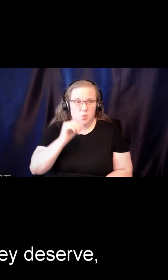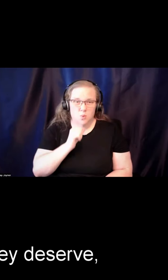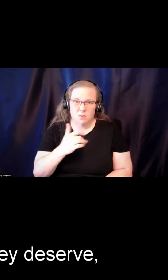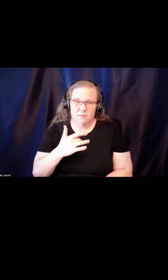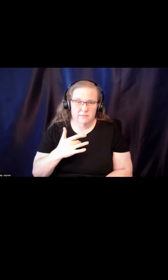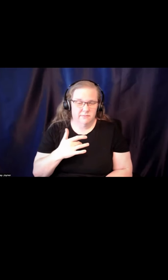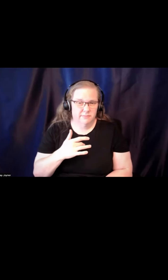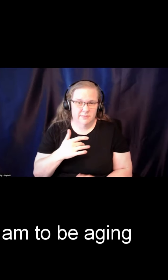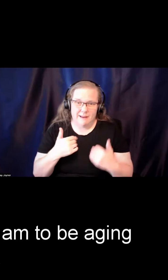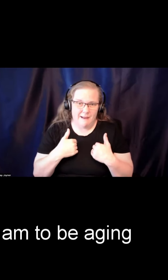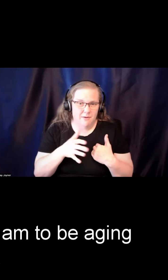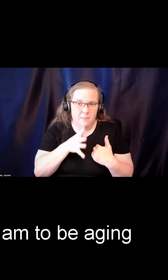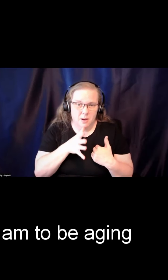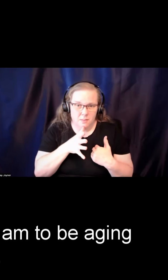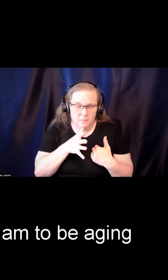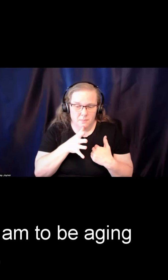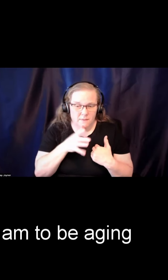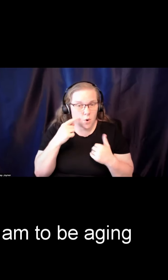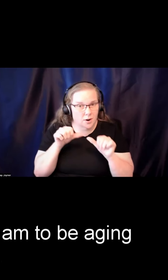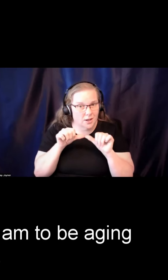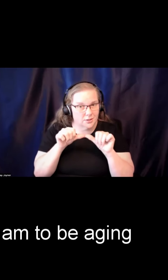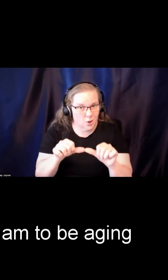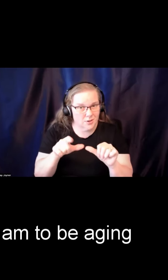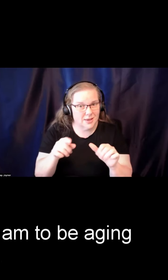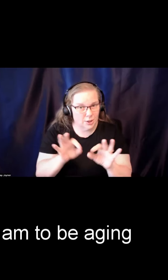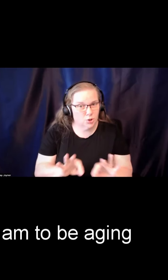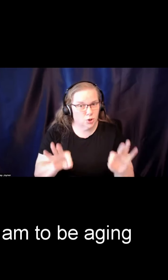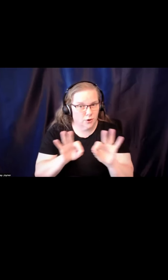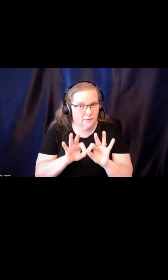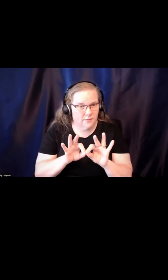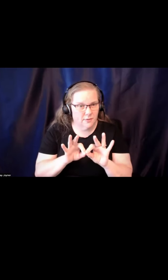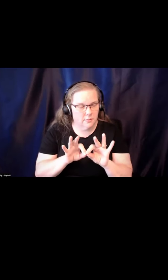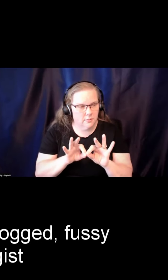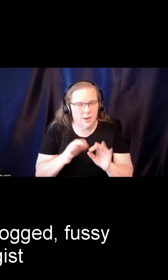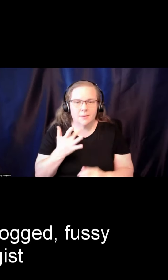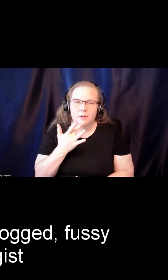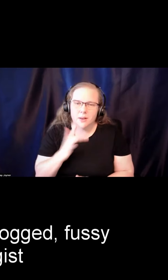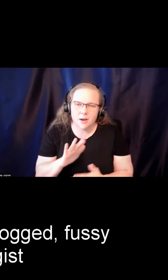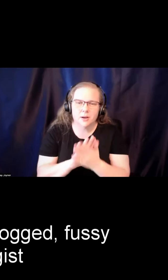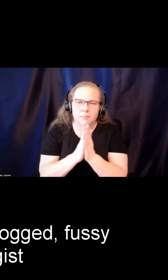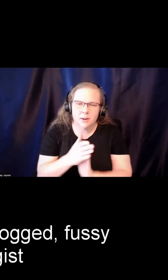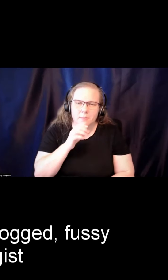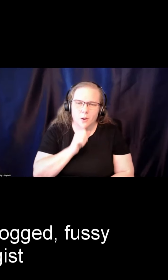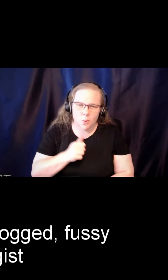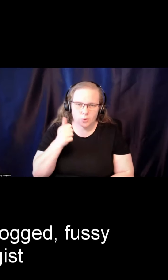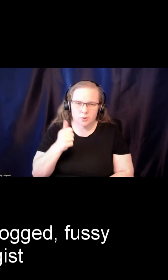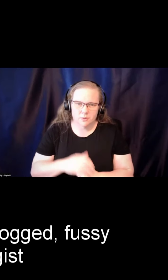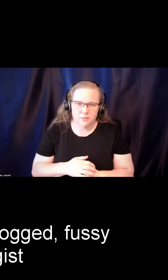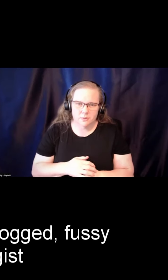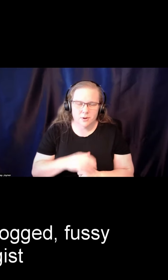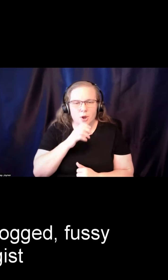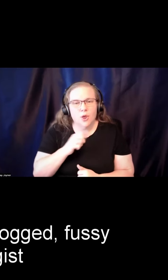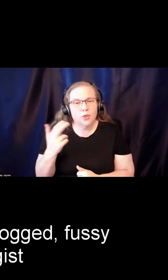as they deserve, I realize how lucky I am to be aging at all. 13 years ago, a